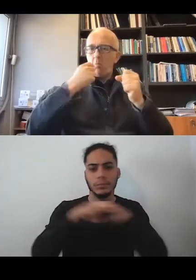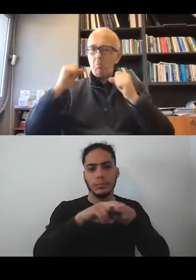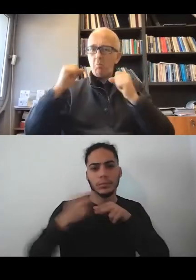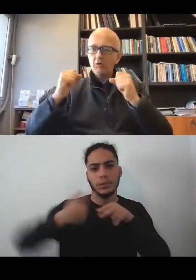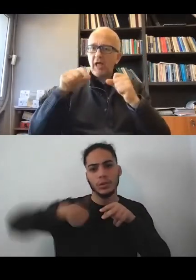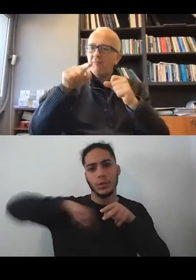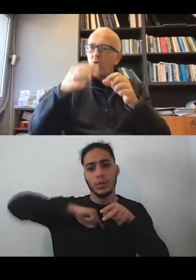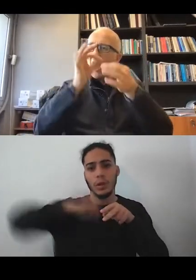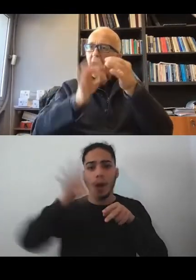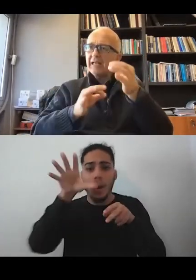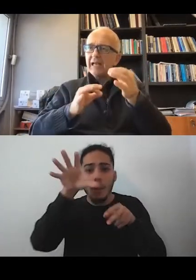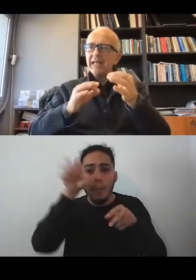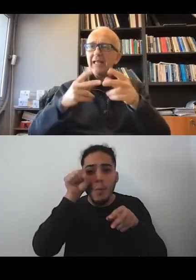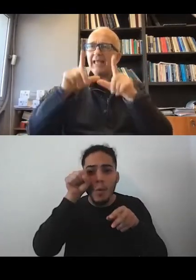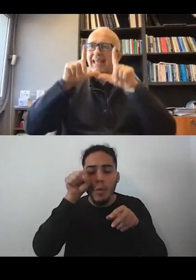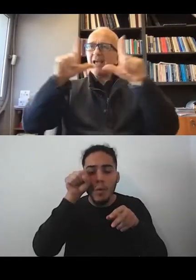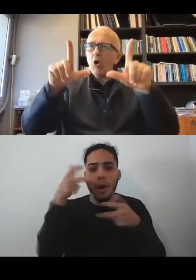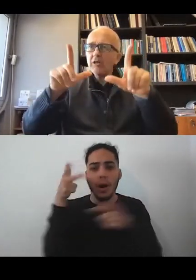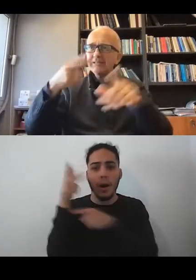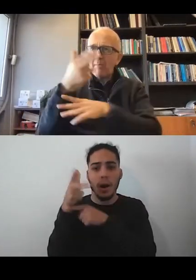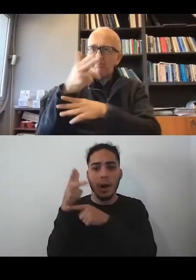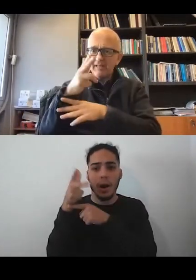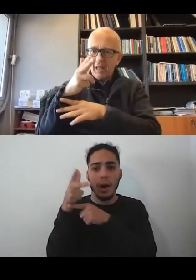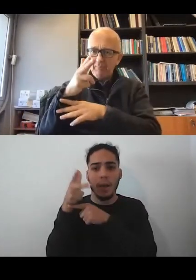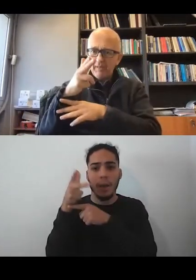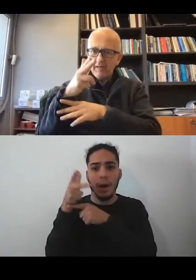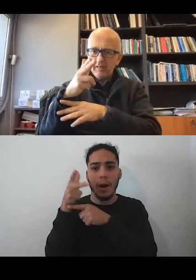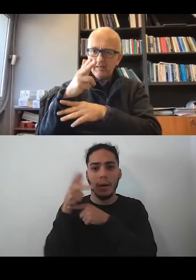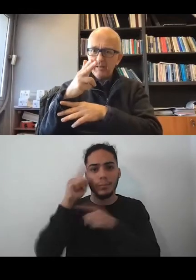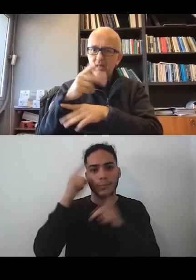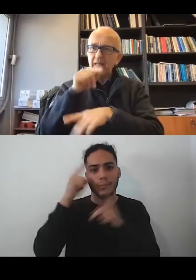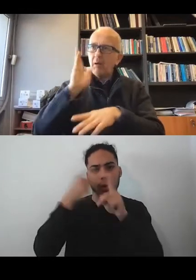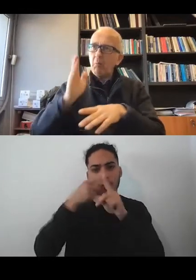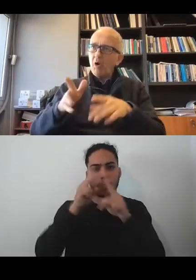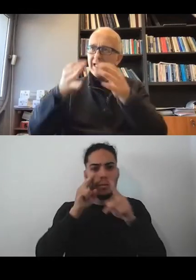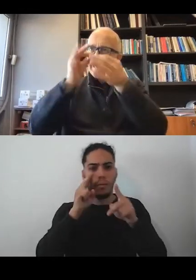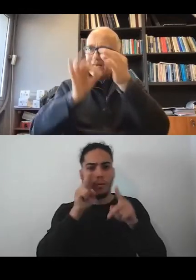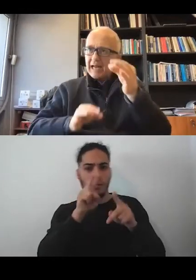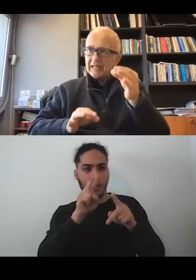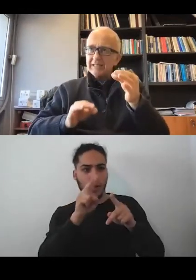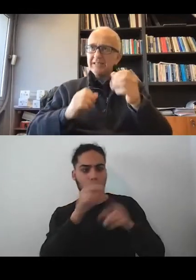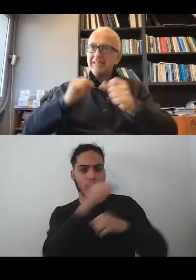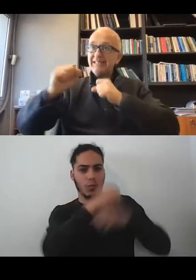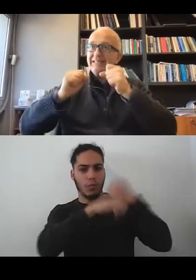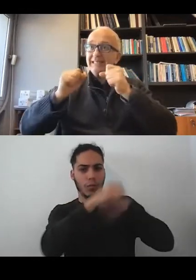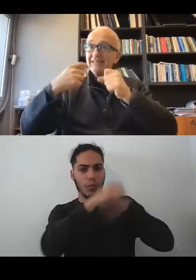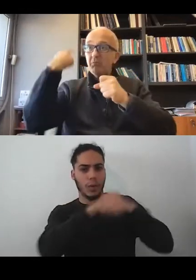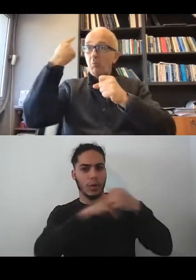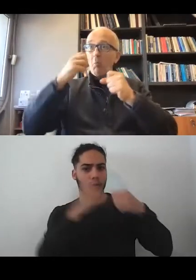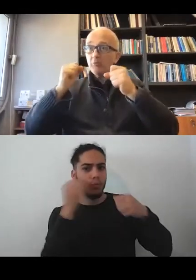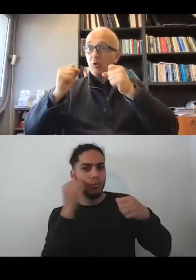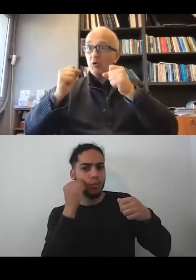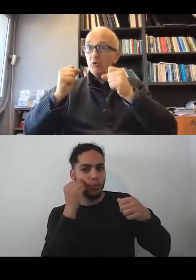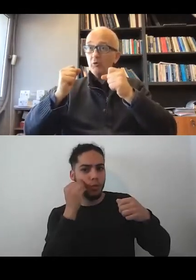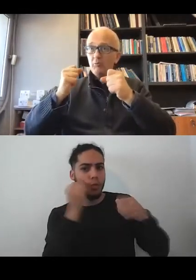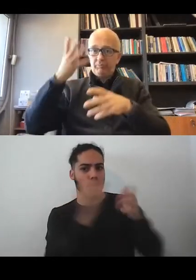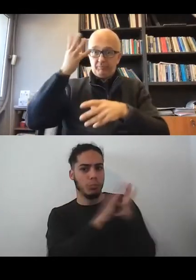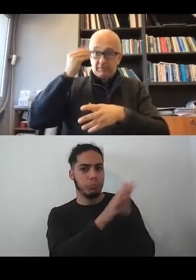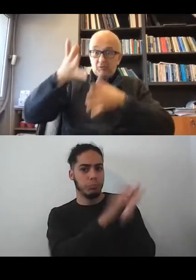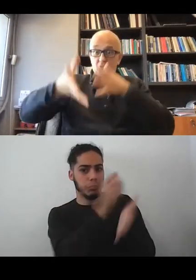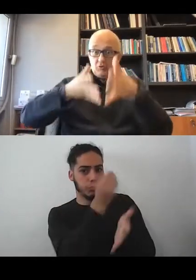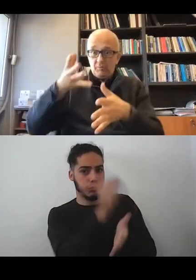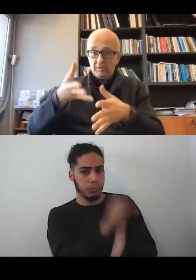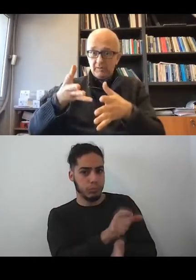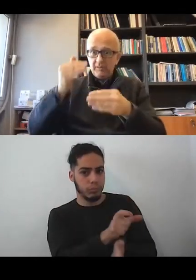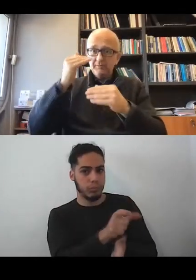camera in order to analyze the pose of the student. Then we have